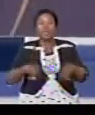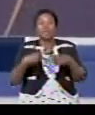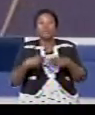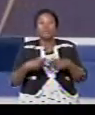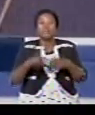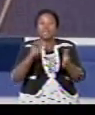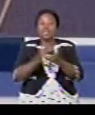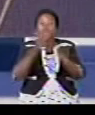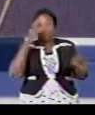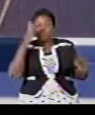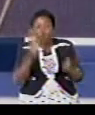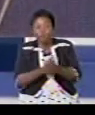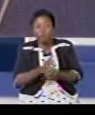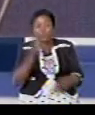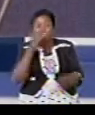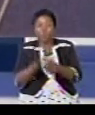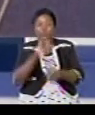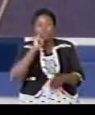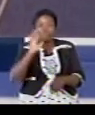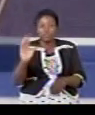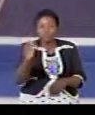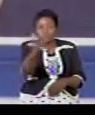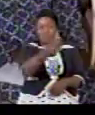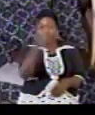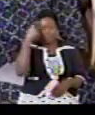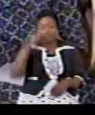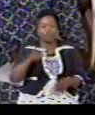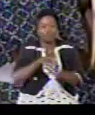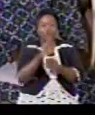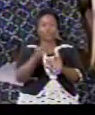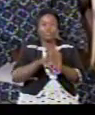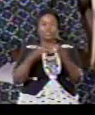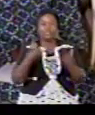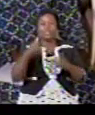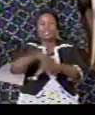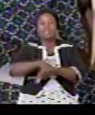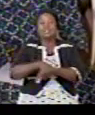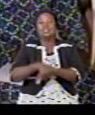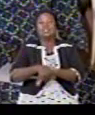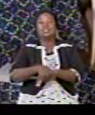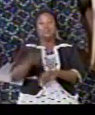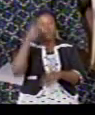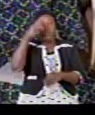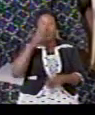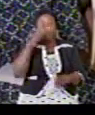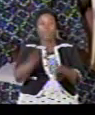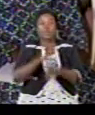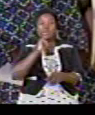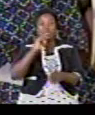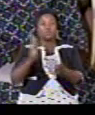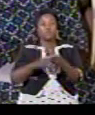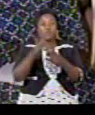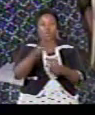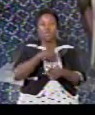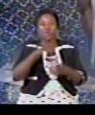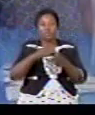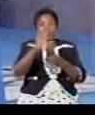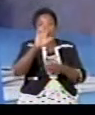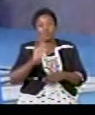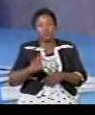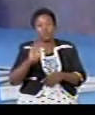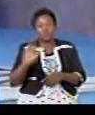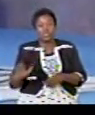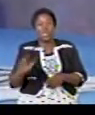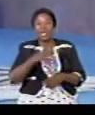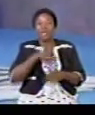that promise is yours for fulfillment tonight. For the promise is unto you and to your children